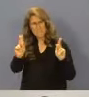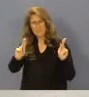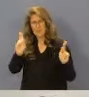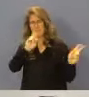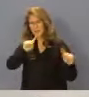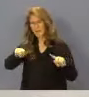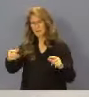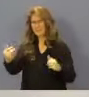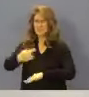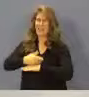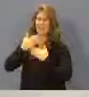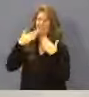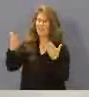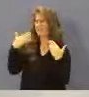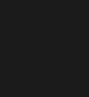Thank you.